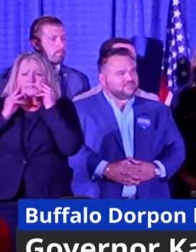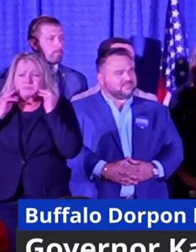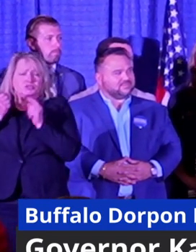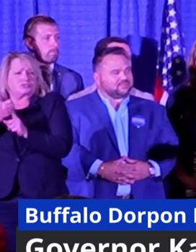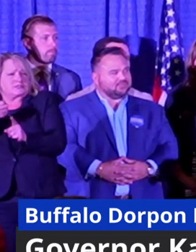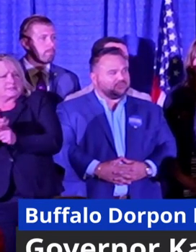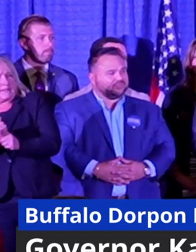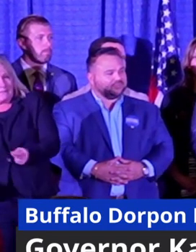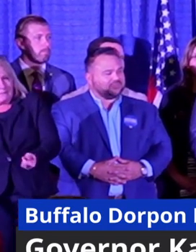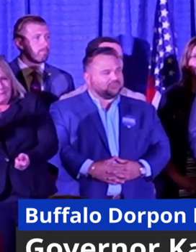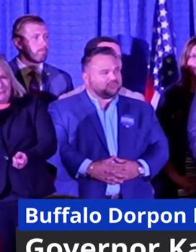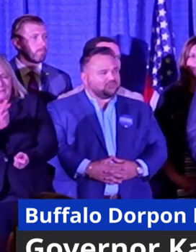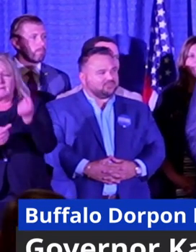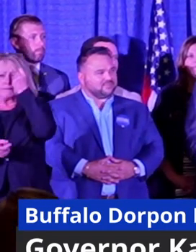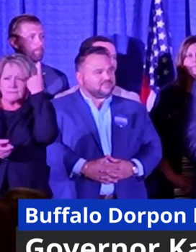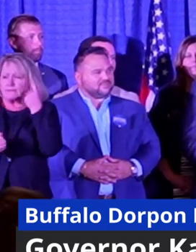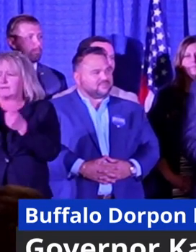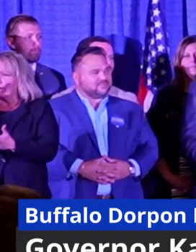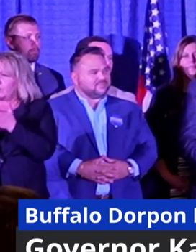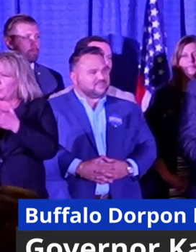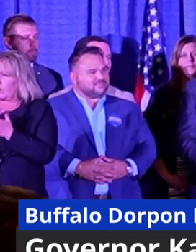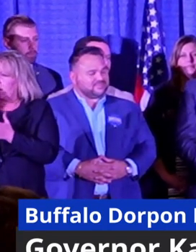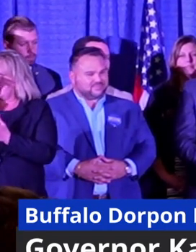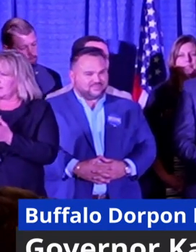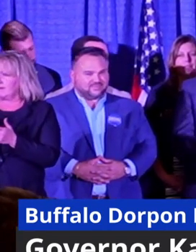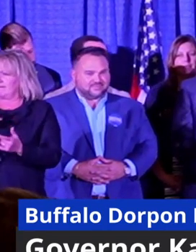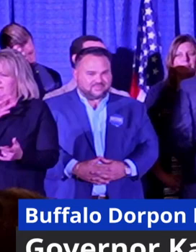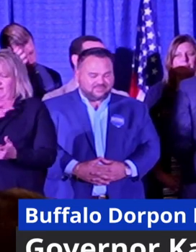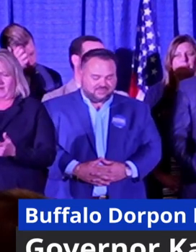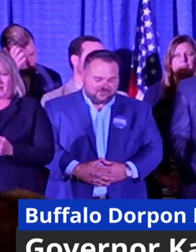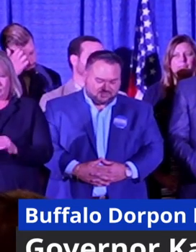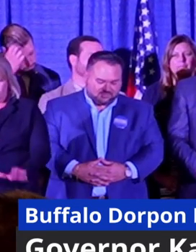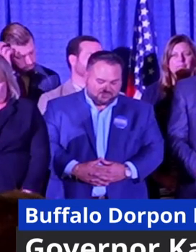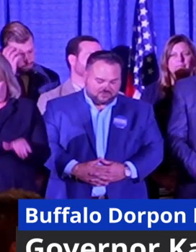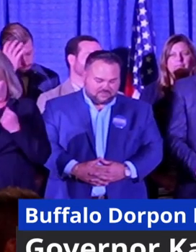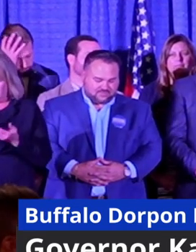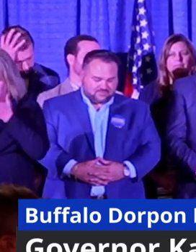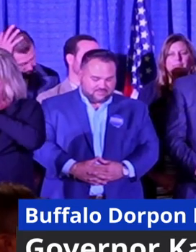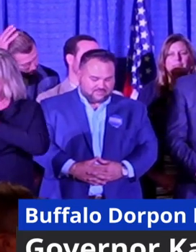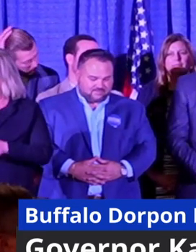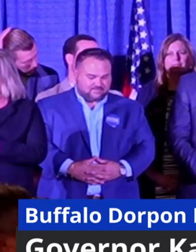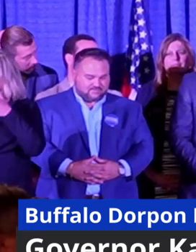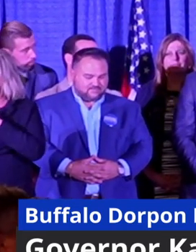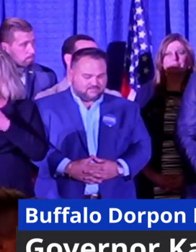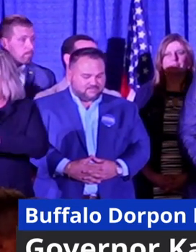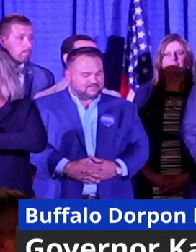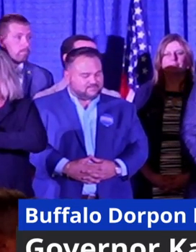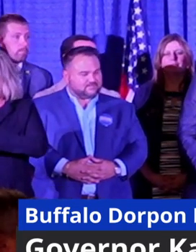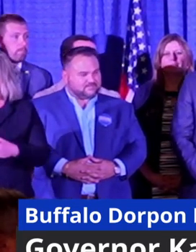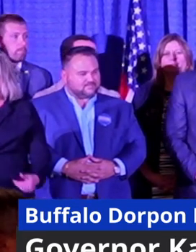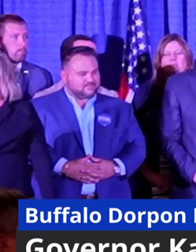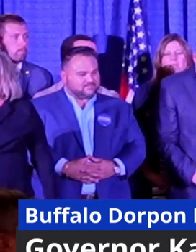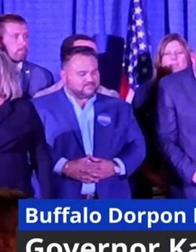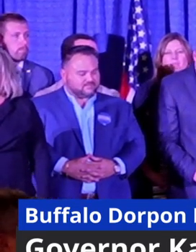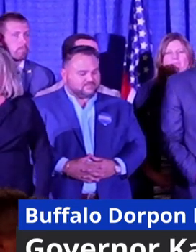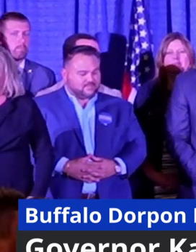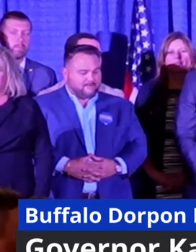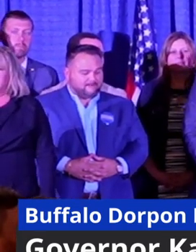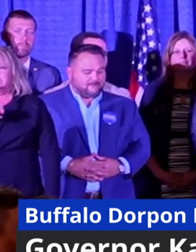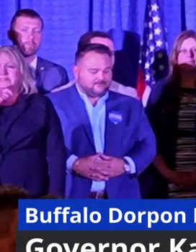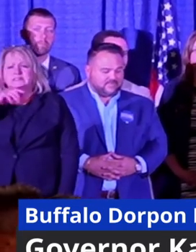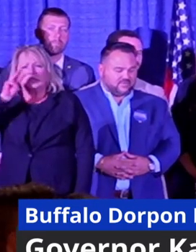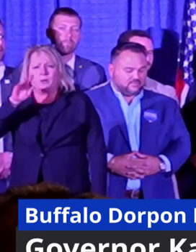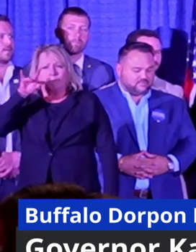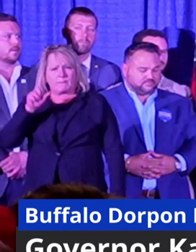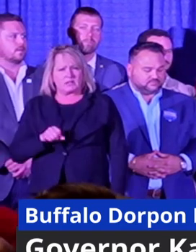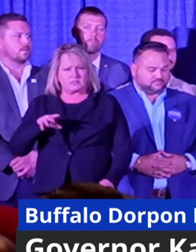She understands what it was like to grow up in our community during very difficult times. The steel mills